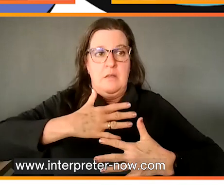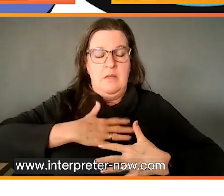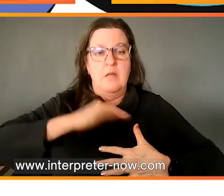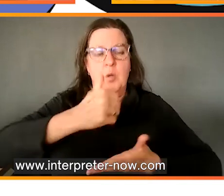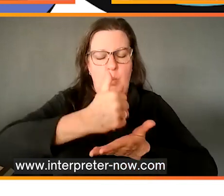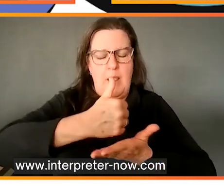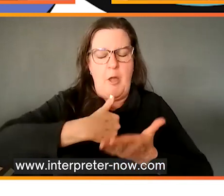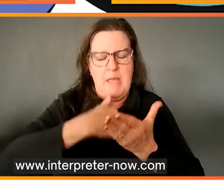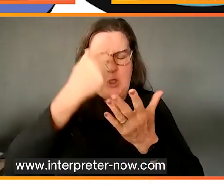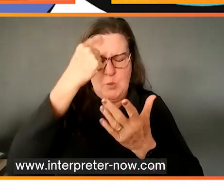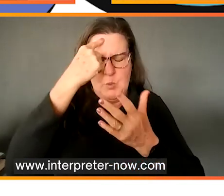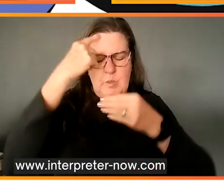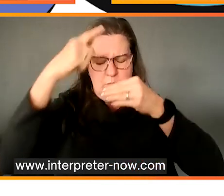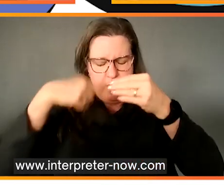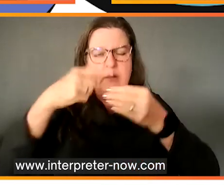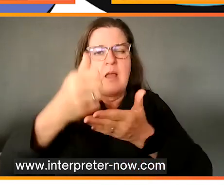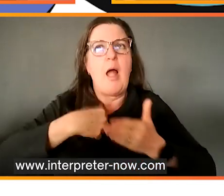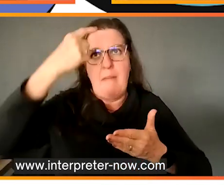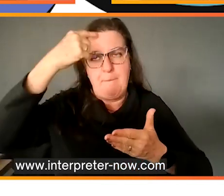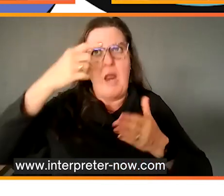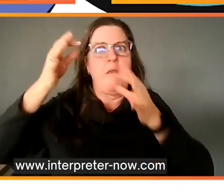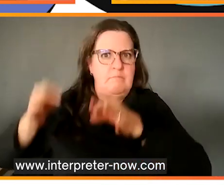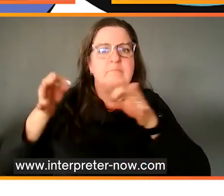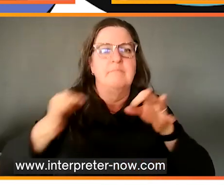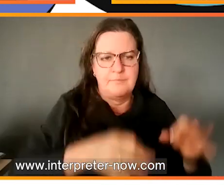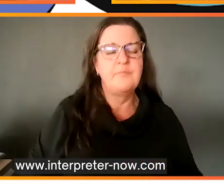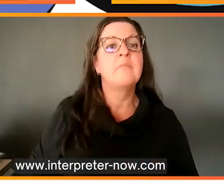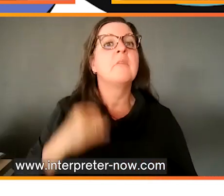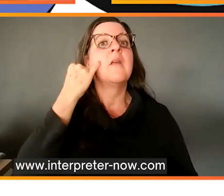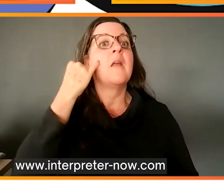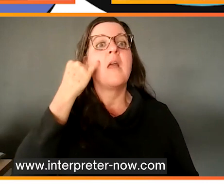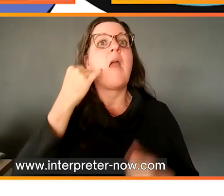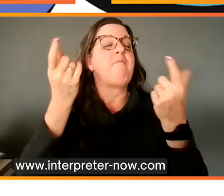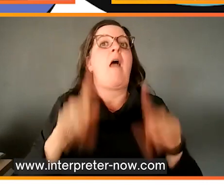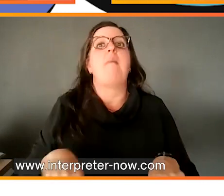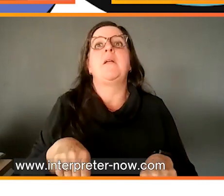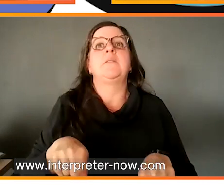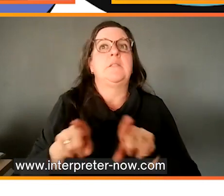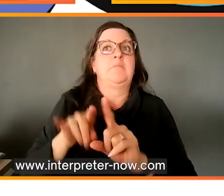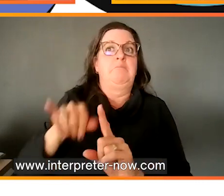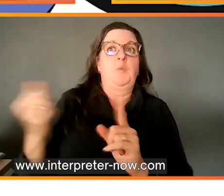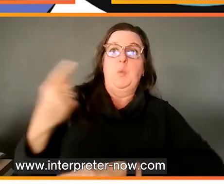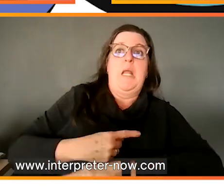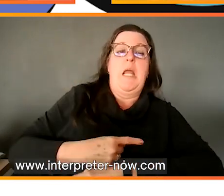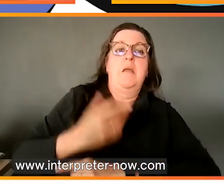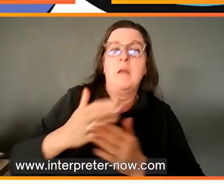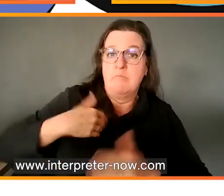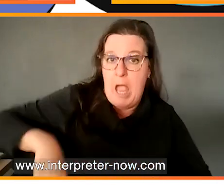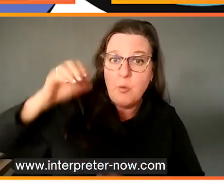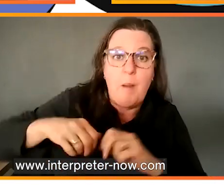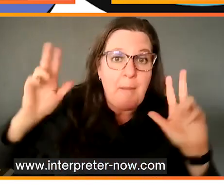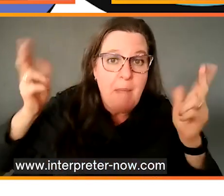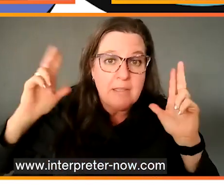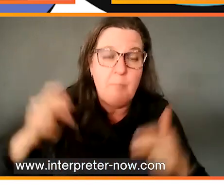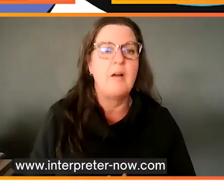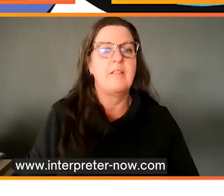decisions. And if this comes at me in this way today, some of it, it's, I grew up in basketball. Some of it is,